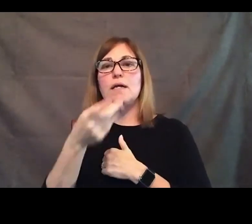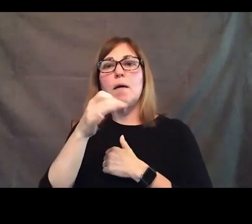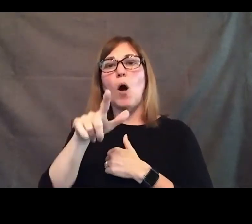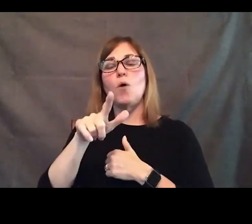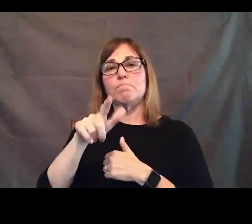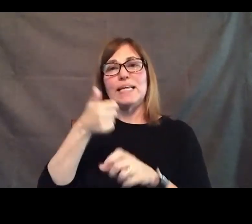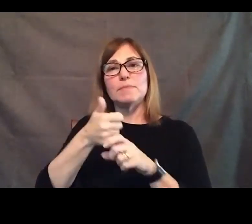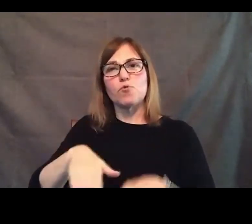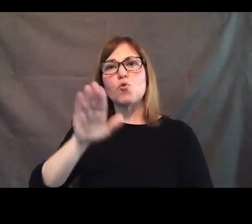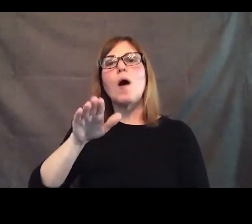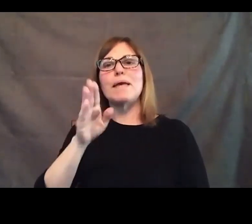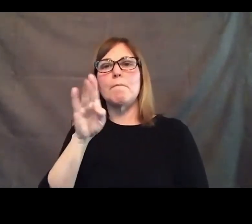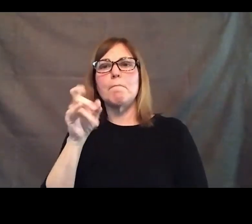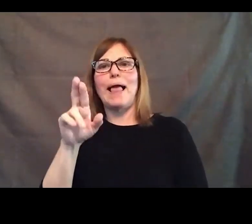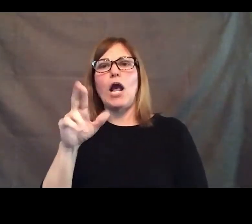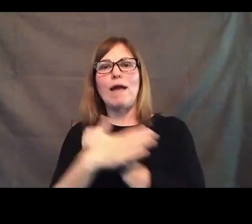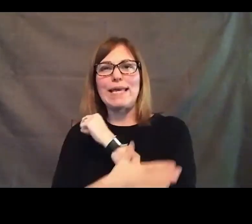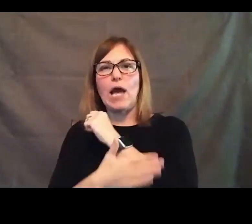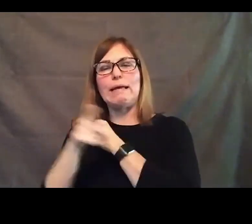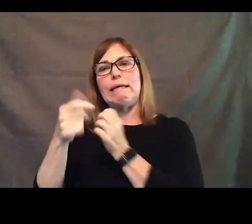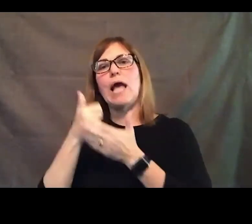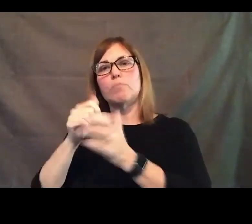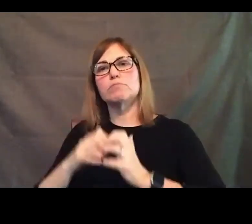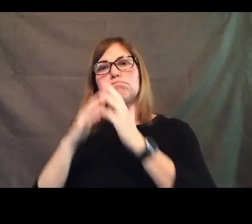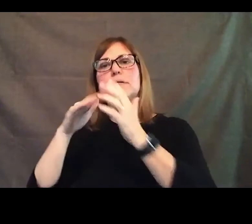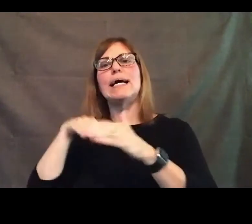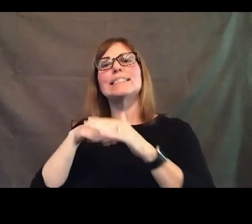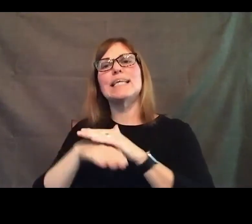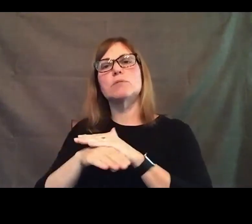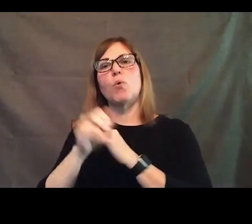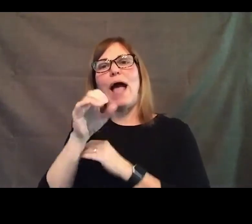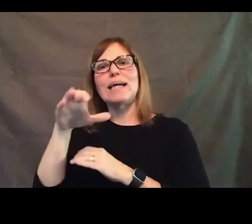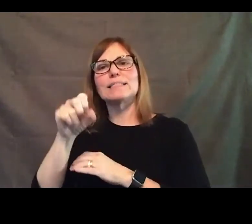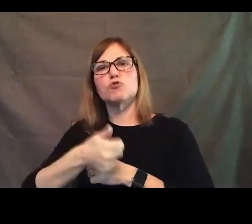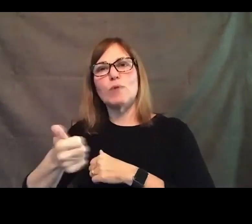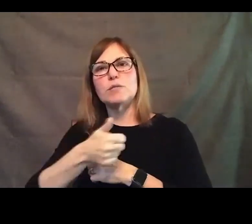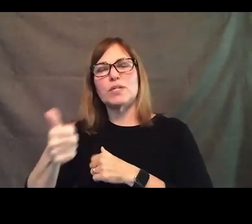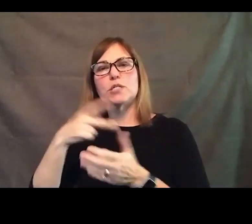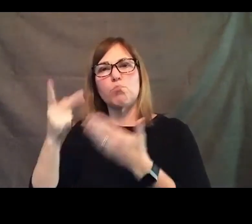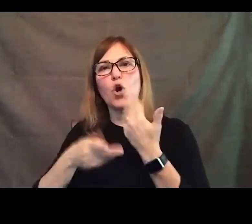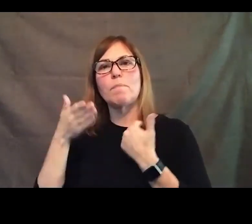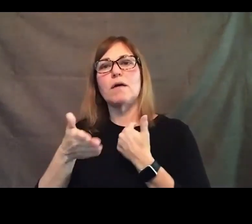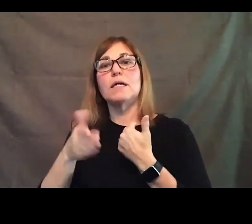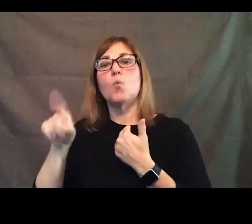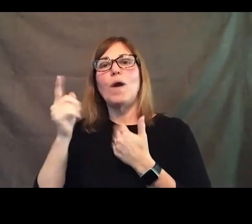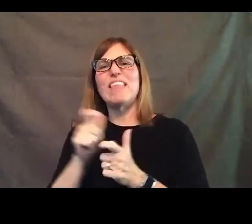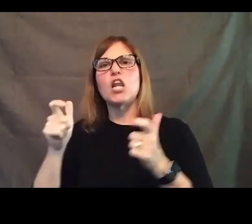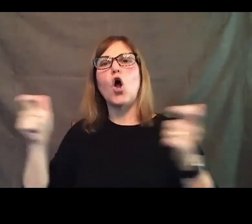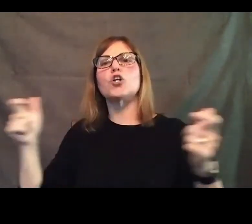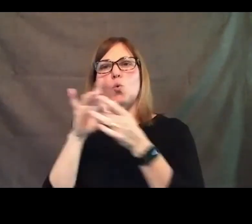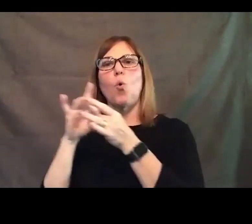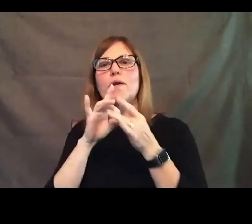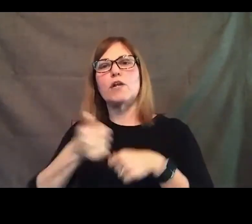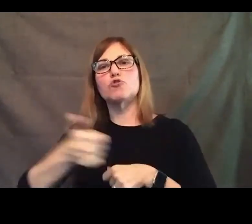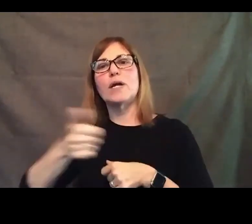helped create the county's accessible access transportation program, one of the largest coordinated transportation